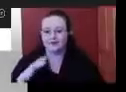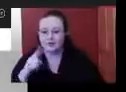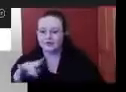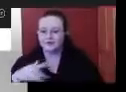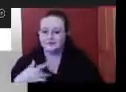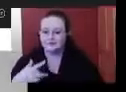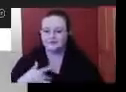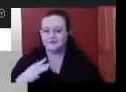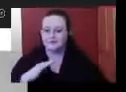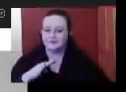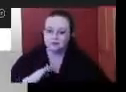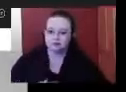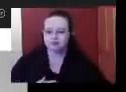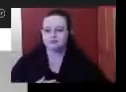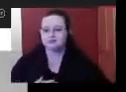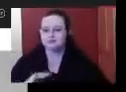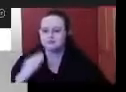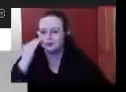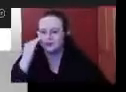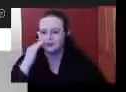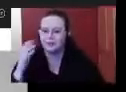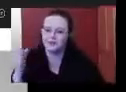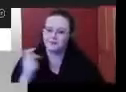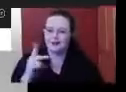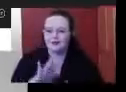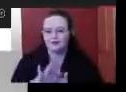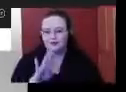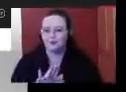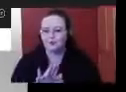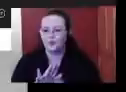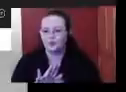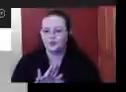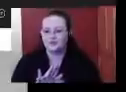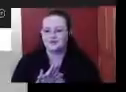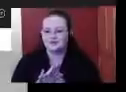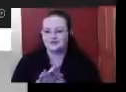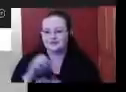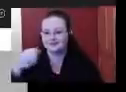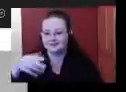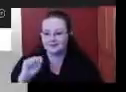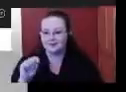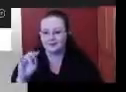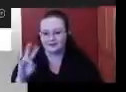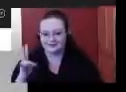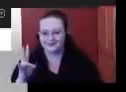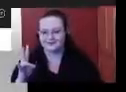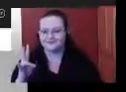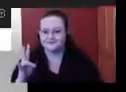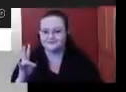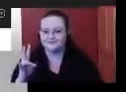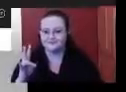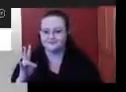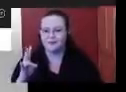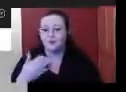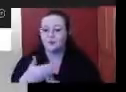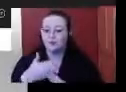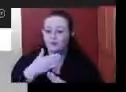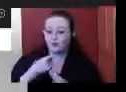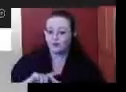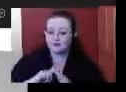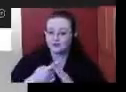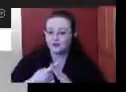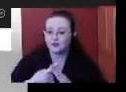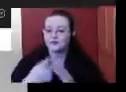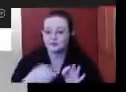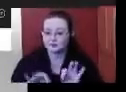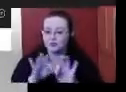daughters coming to join us beginning September 7th. Before we begin our presentation, I'd like to acknowledge the land on which we